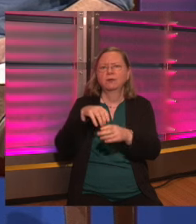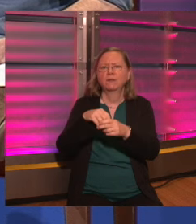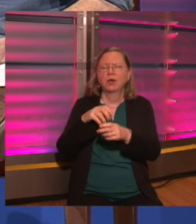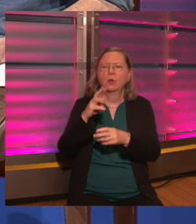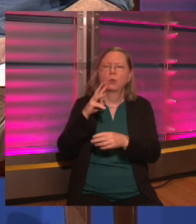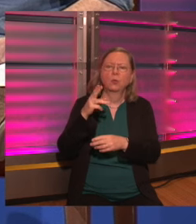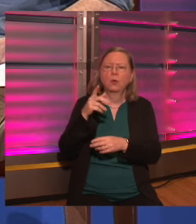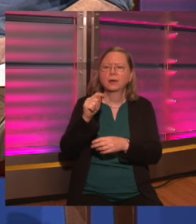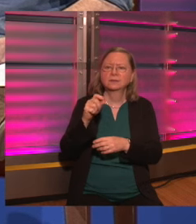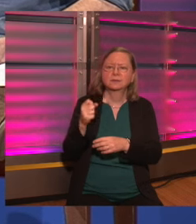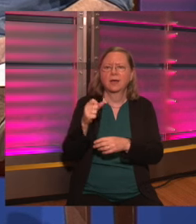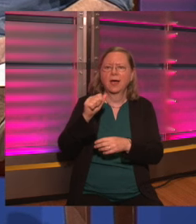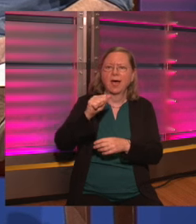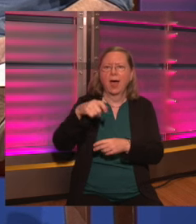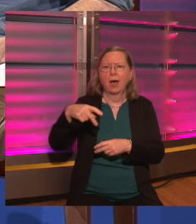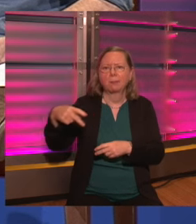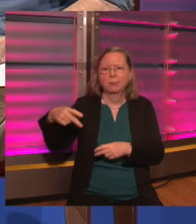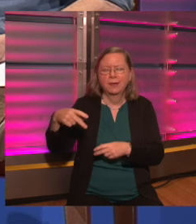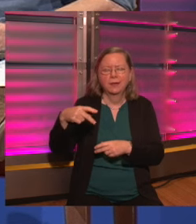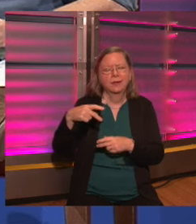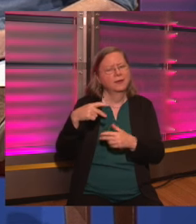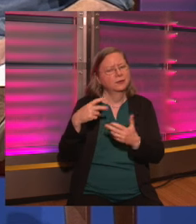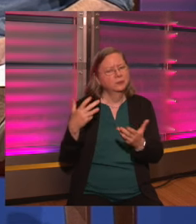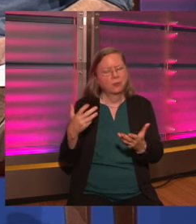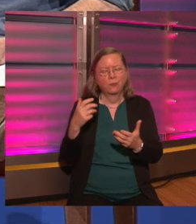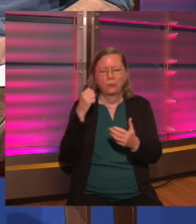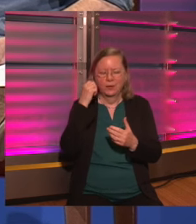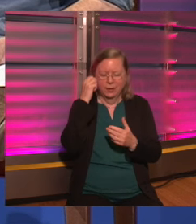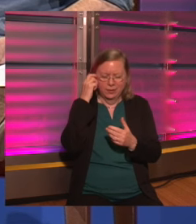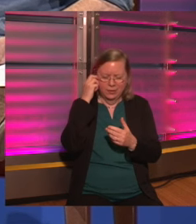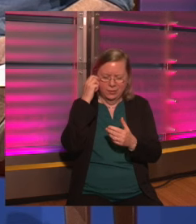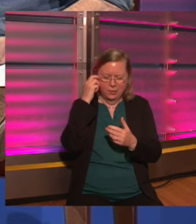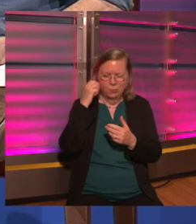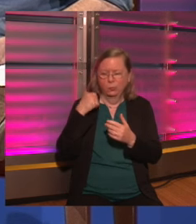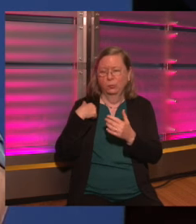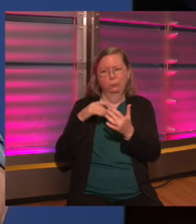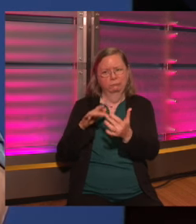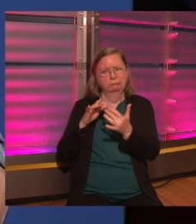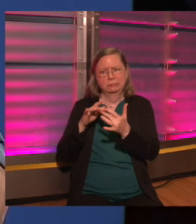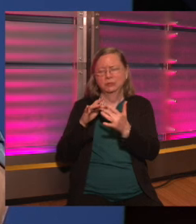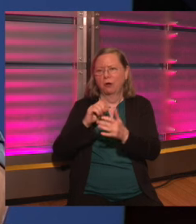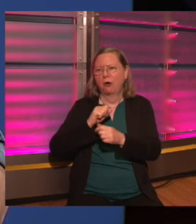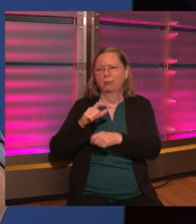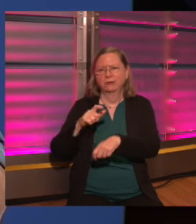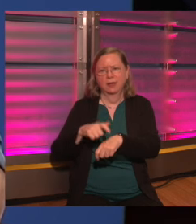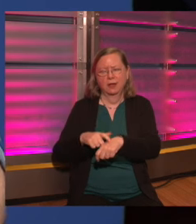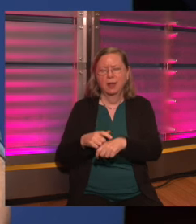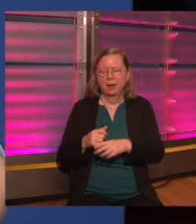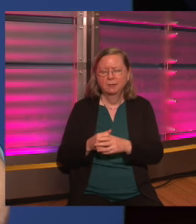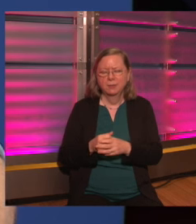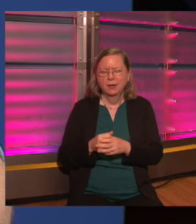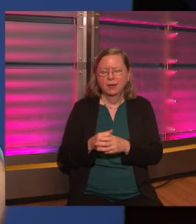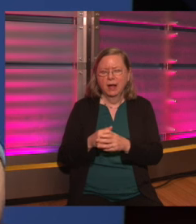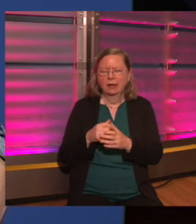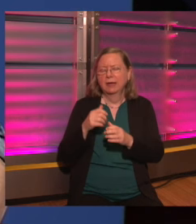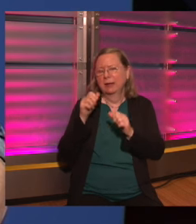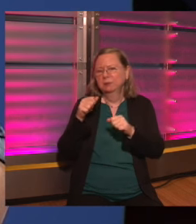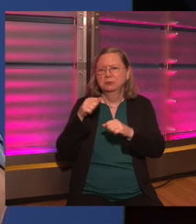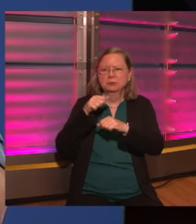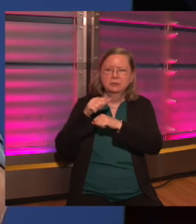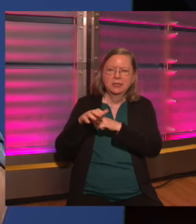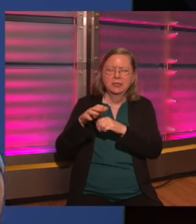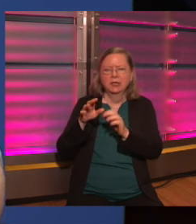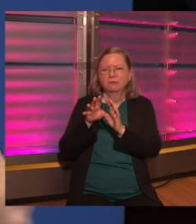Facebook. So you know, we continually actually keep in touch all the time, and that's how we're able to send videos back and forth